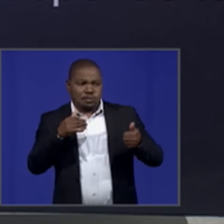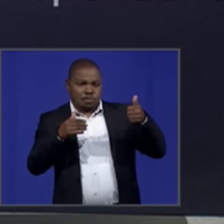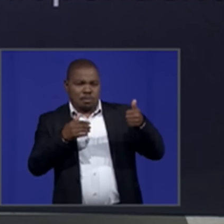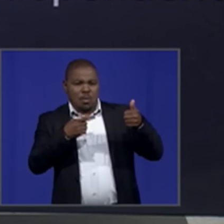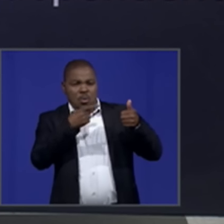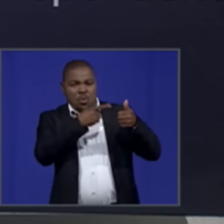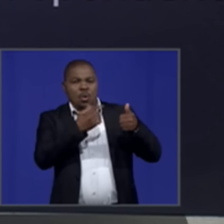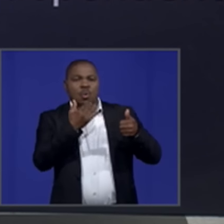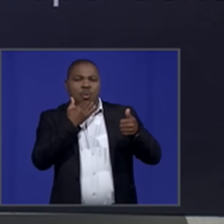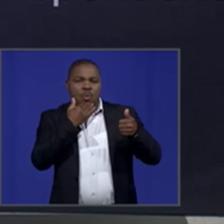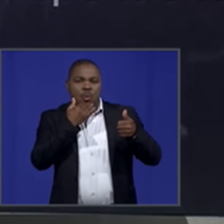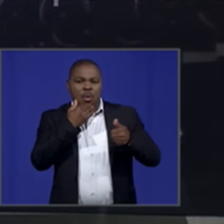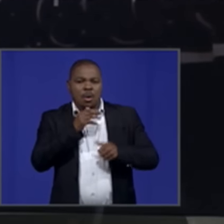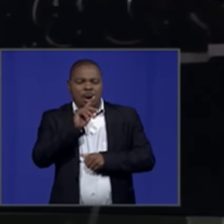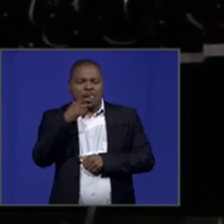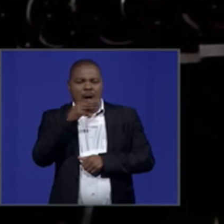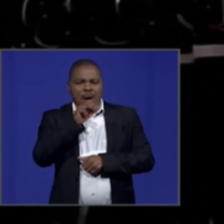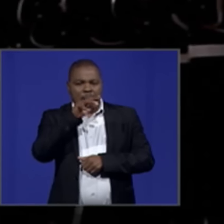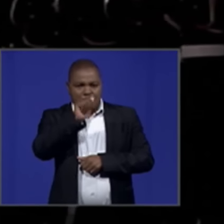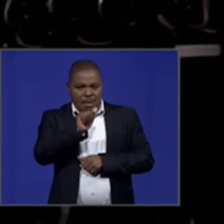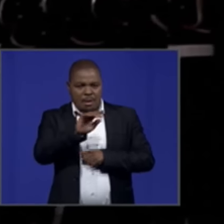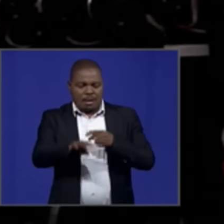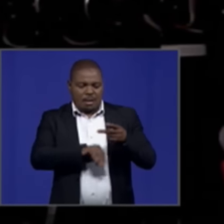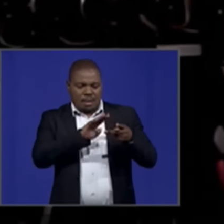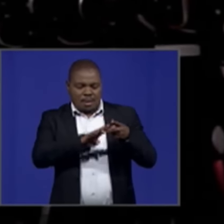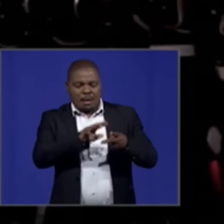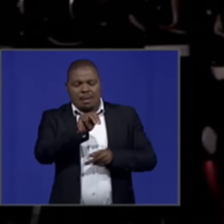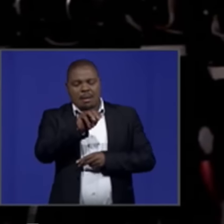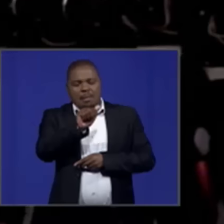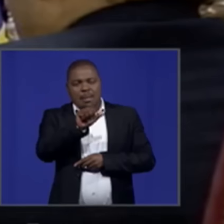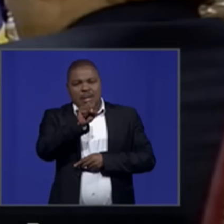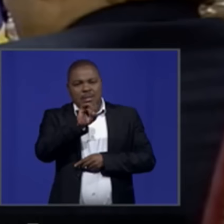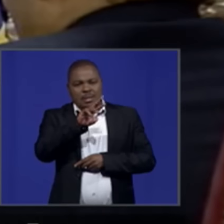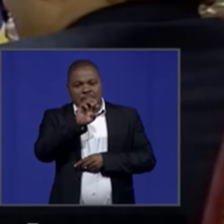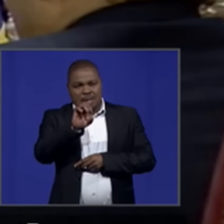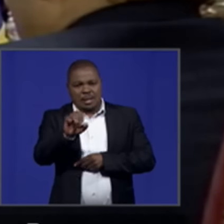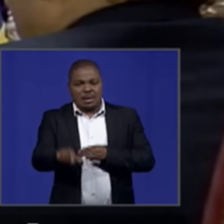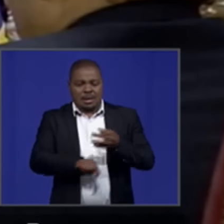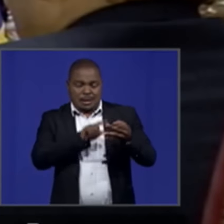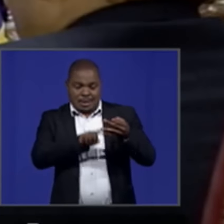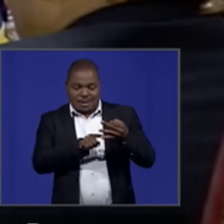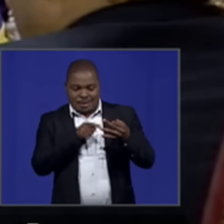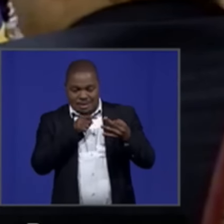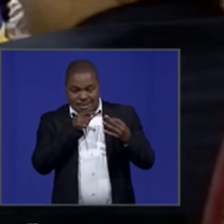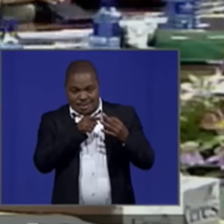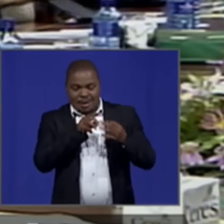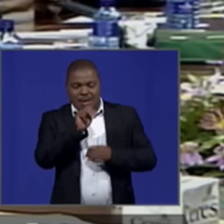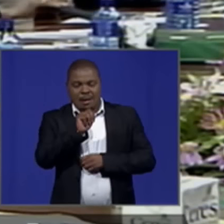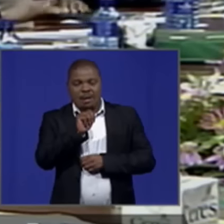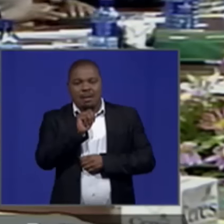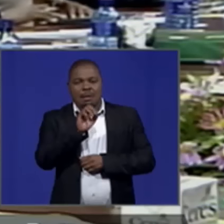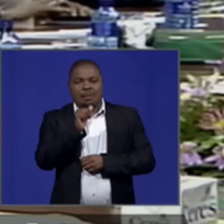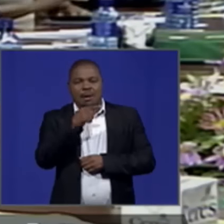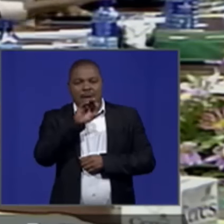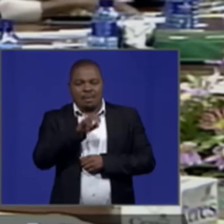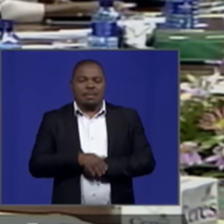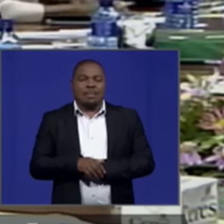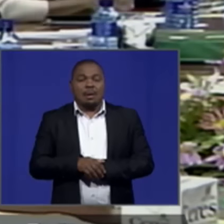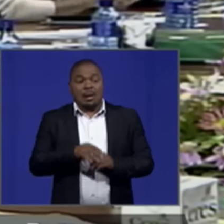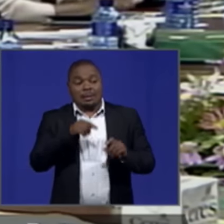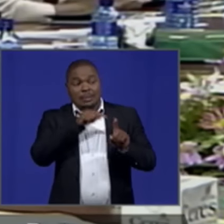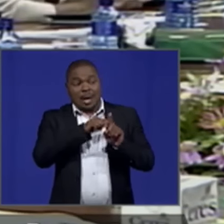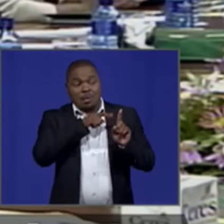e le yena Khama ha latela Masire mme a toba Mogae. Jwale ka nako eo a neng a nka marapo ho